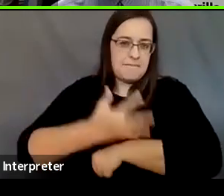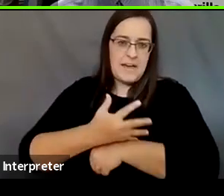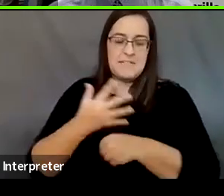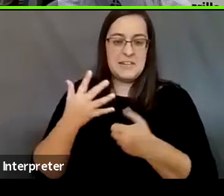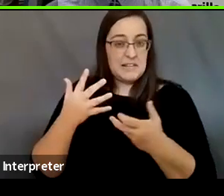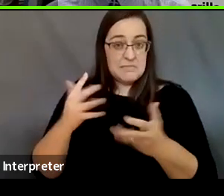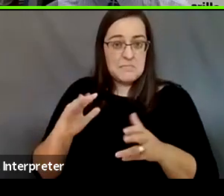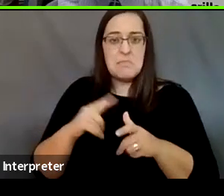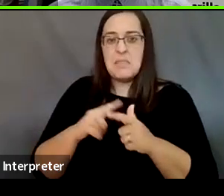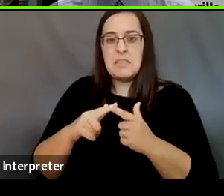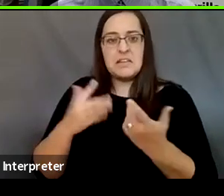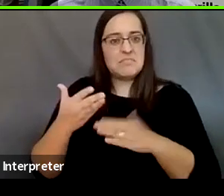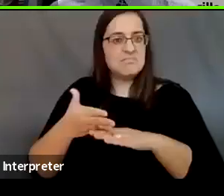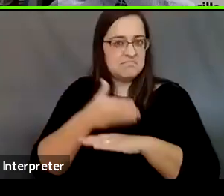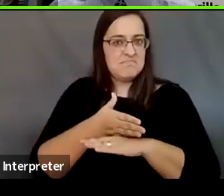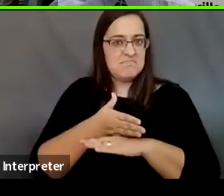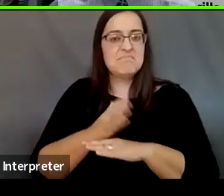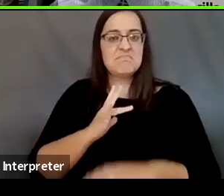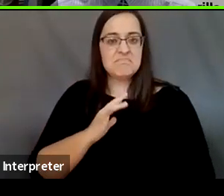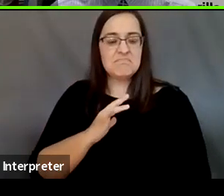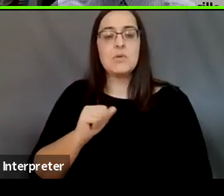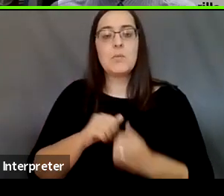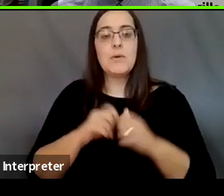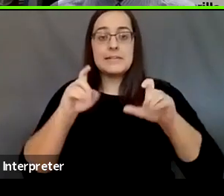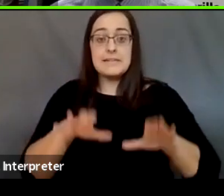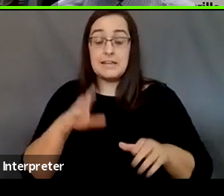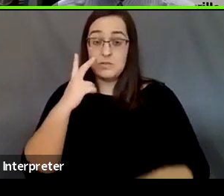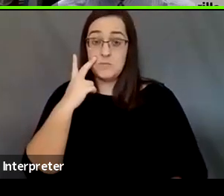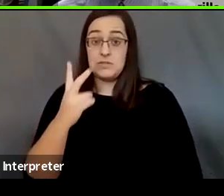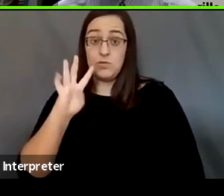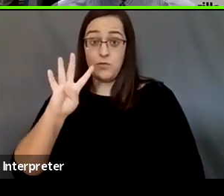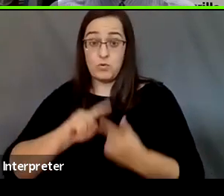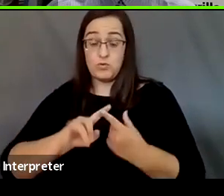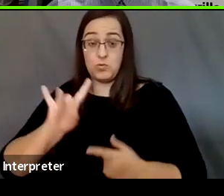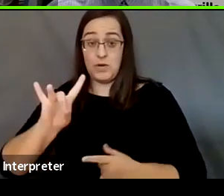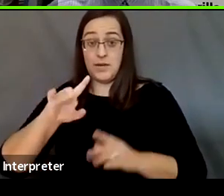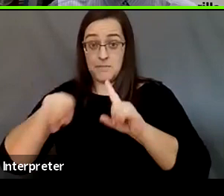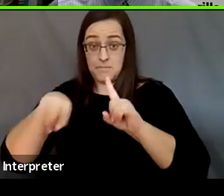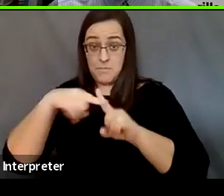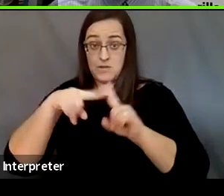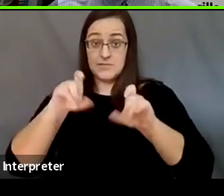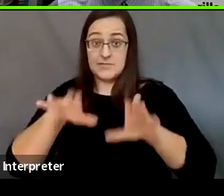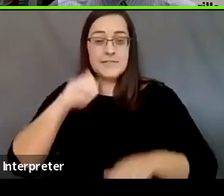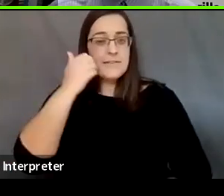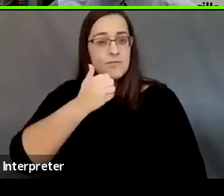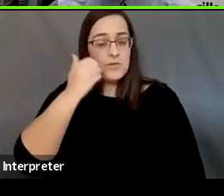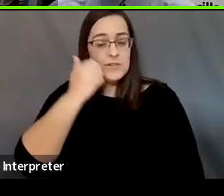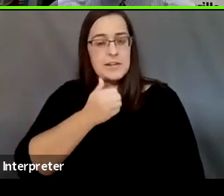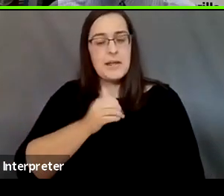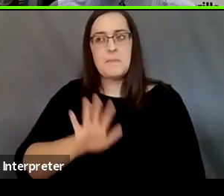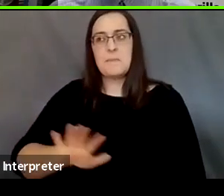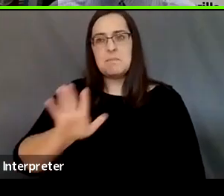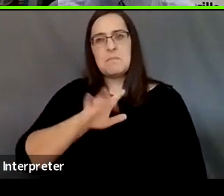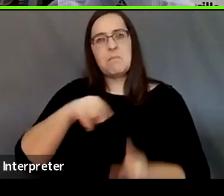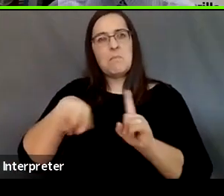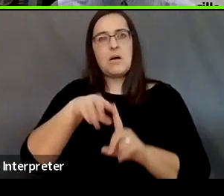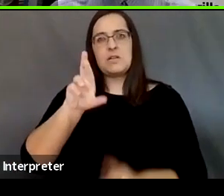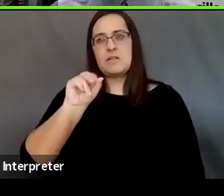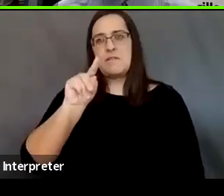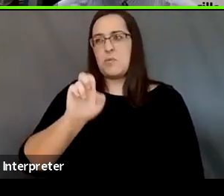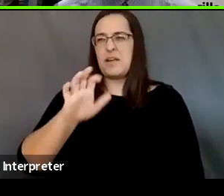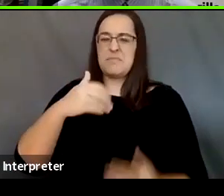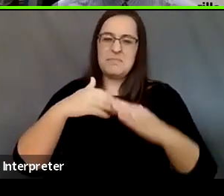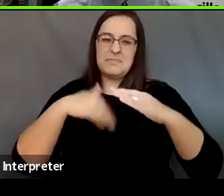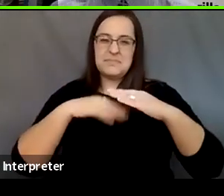days. With testing, we are seeing 4 to 8 positive tests a day. That puts us at probably a positivity rate just less